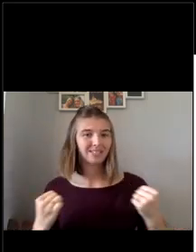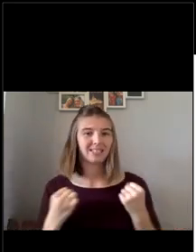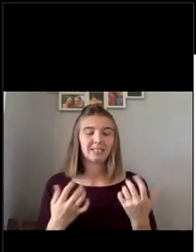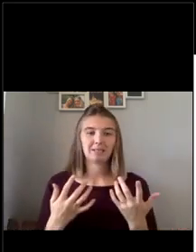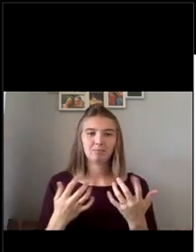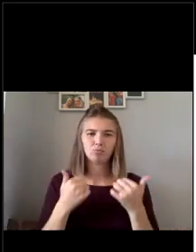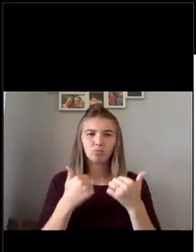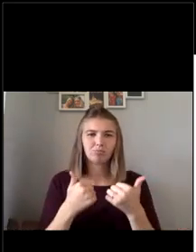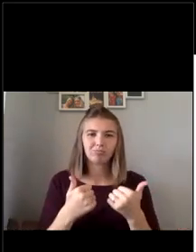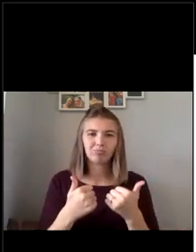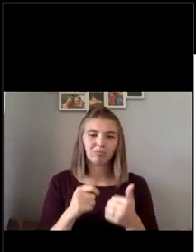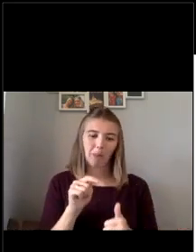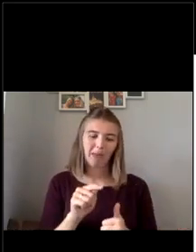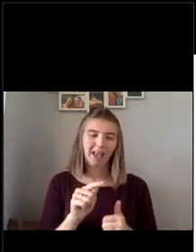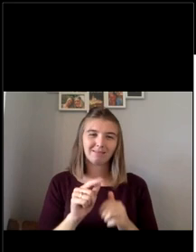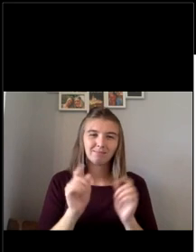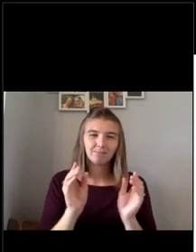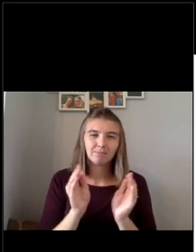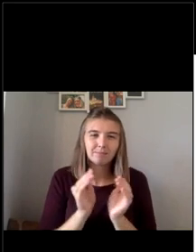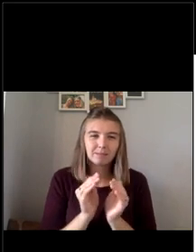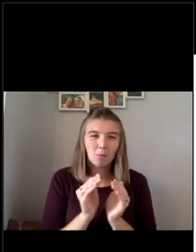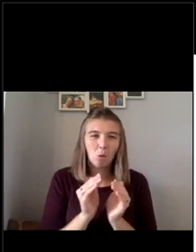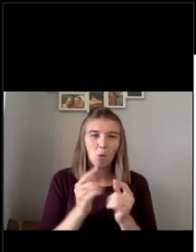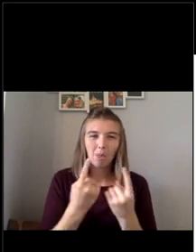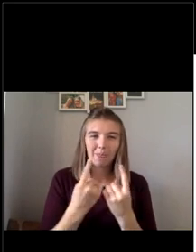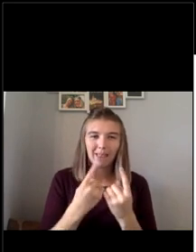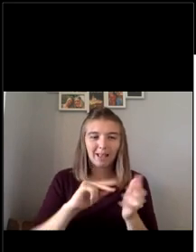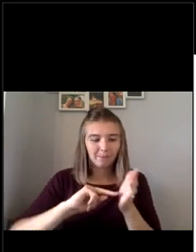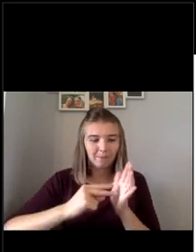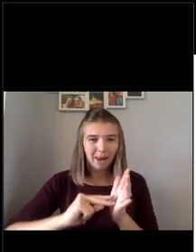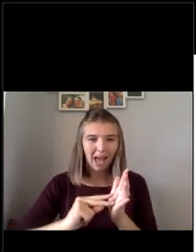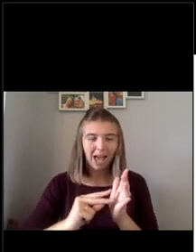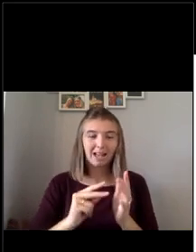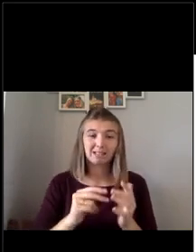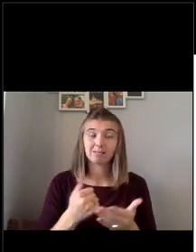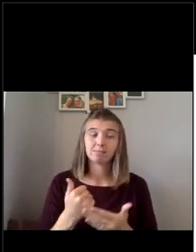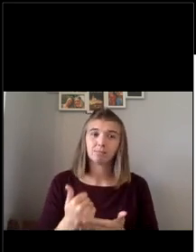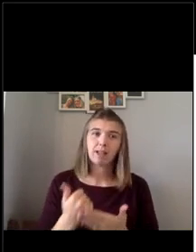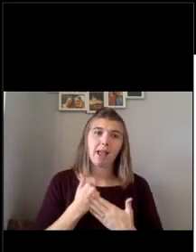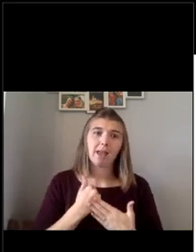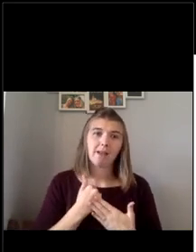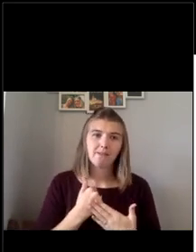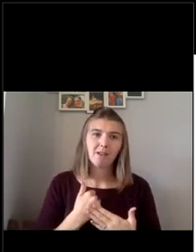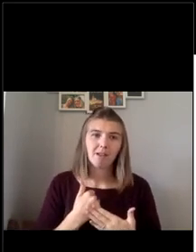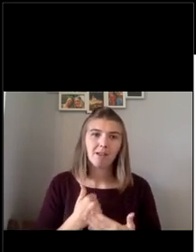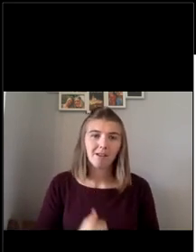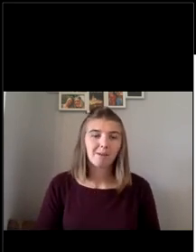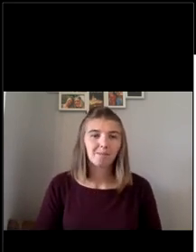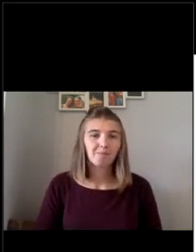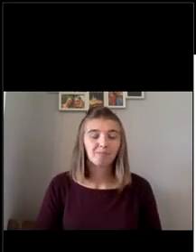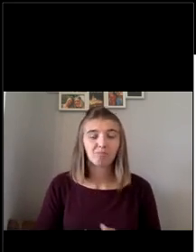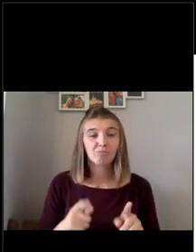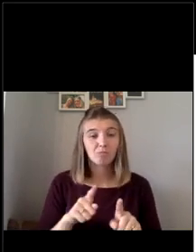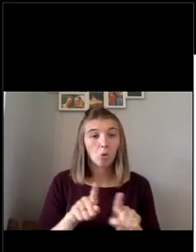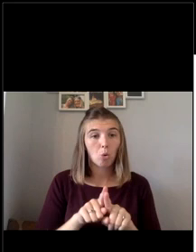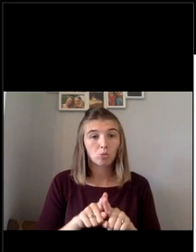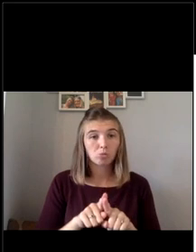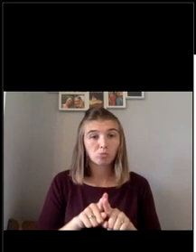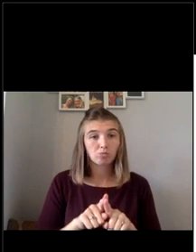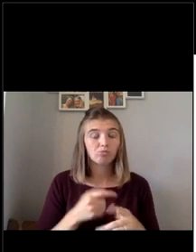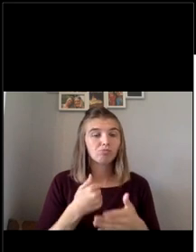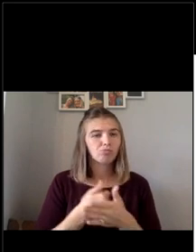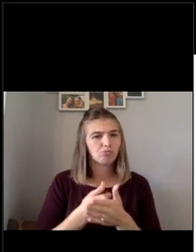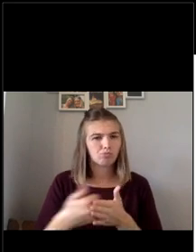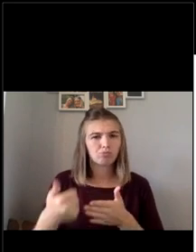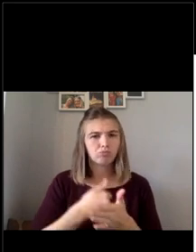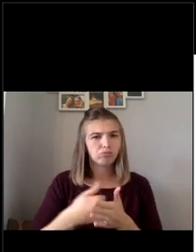having these kind of small things does help. I also regularly chat with my former friends